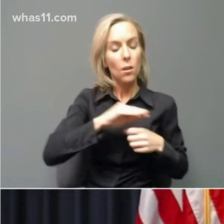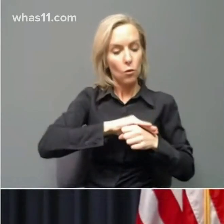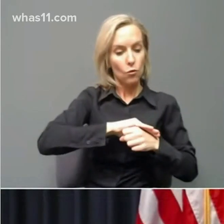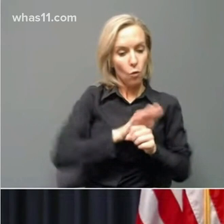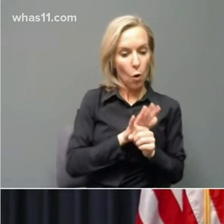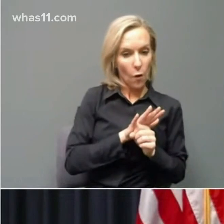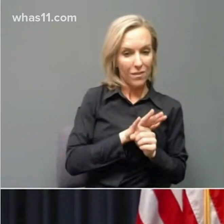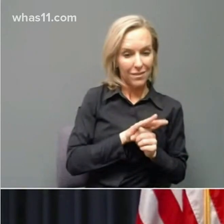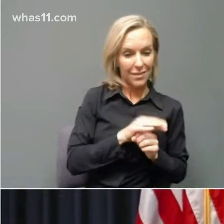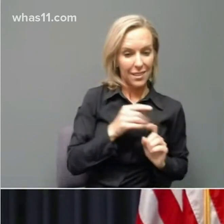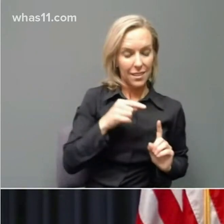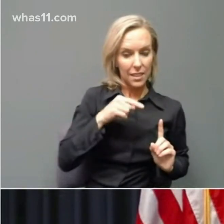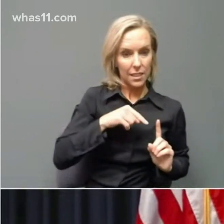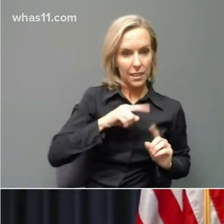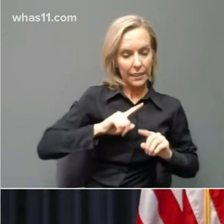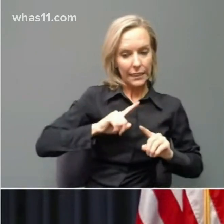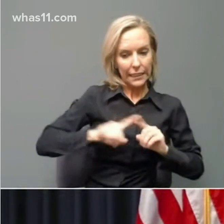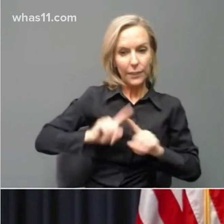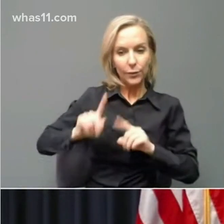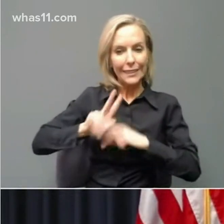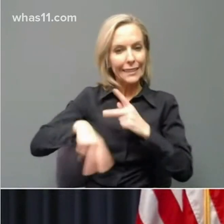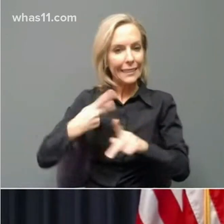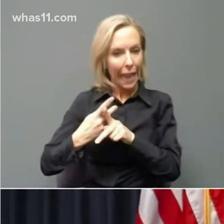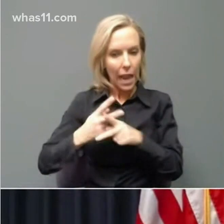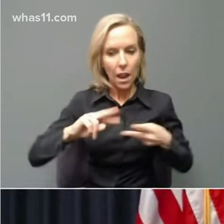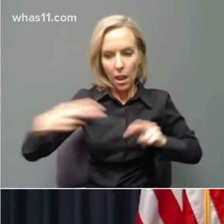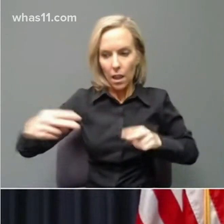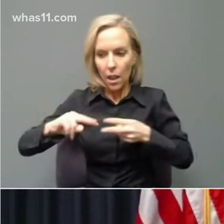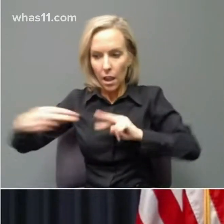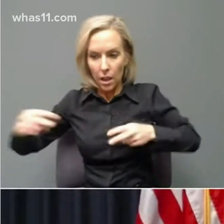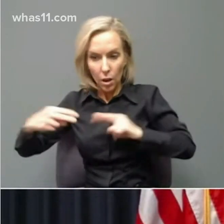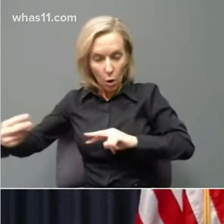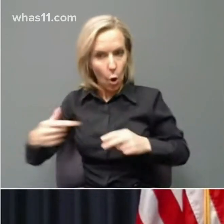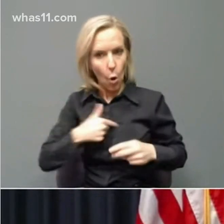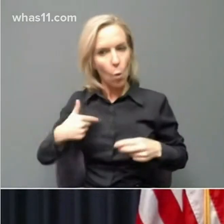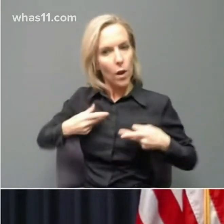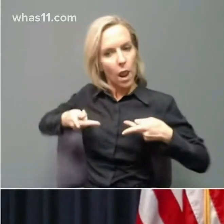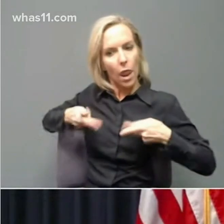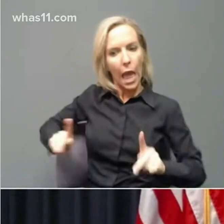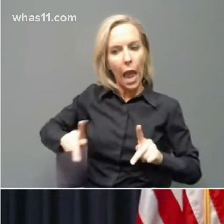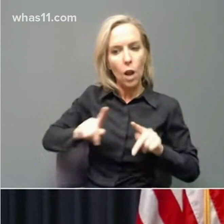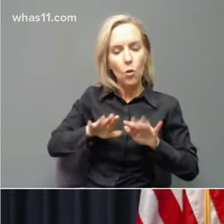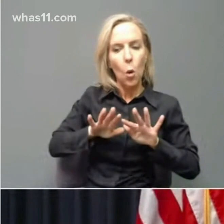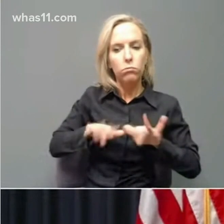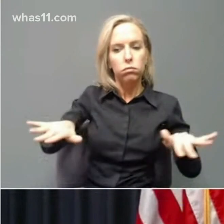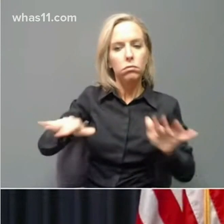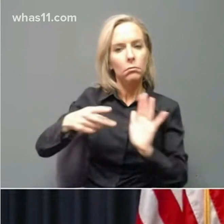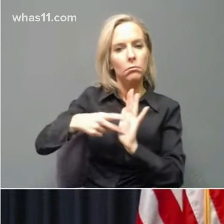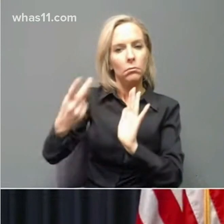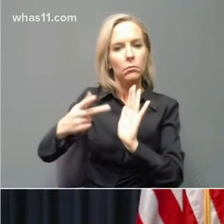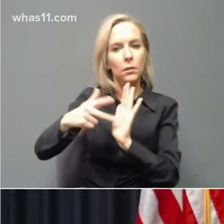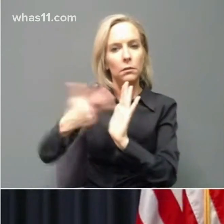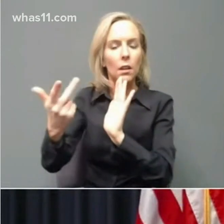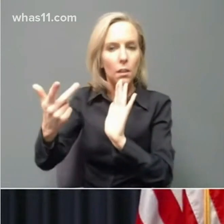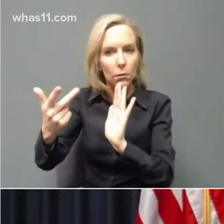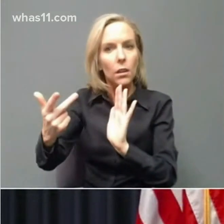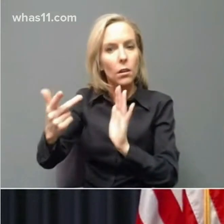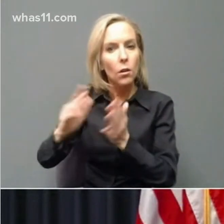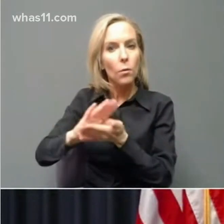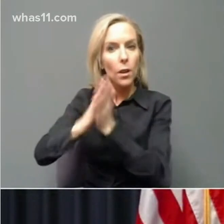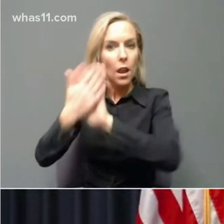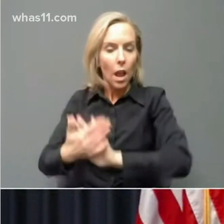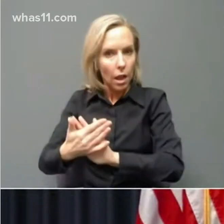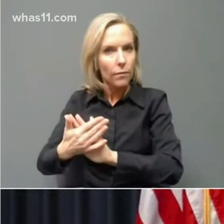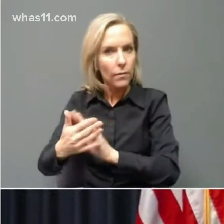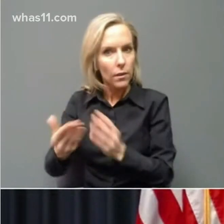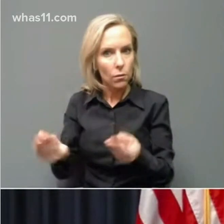let the virus spread, the more the virus has a chance to replicate, the more mutations occur, the more risk we have